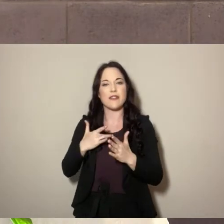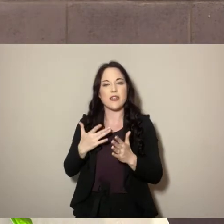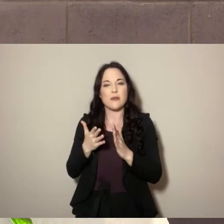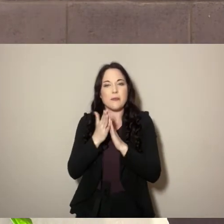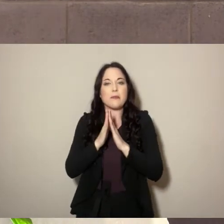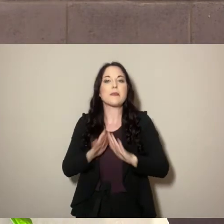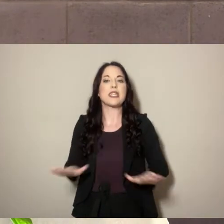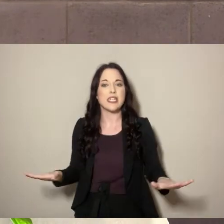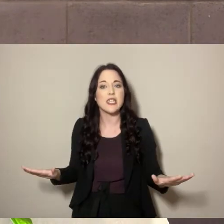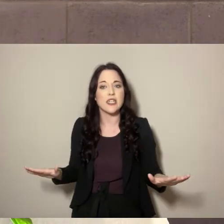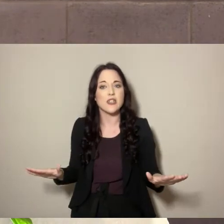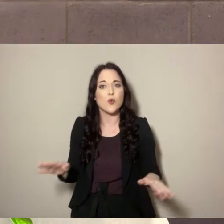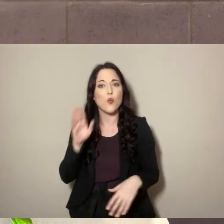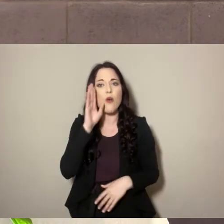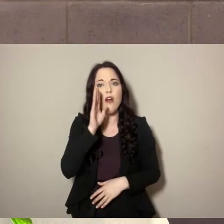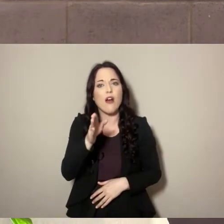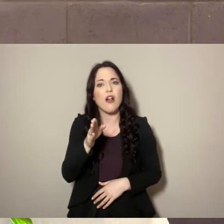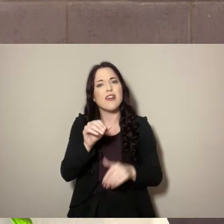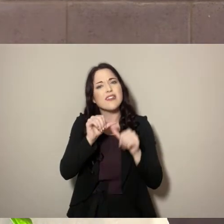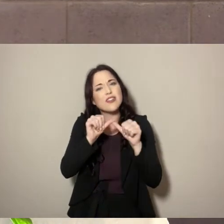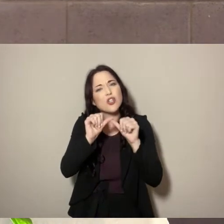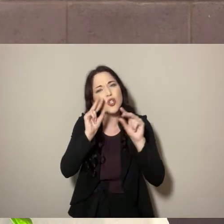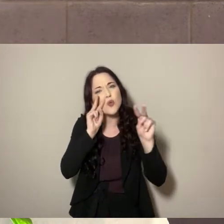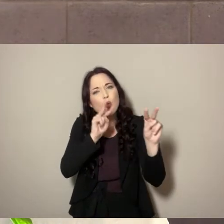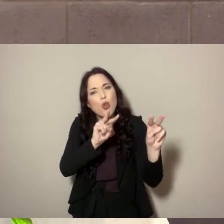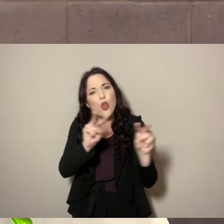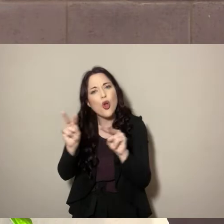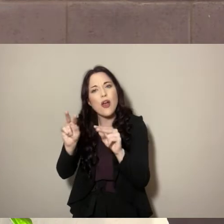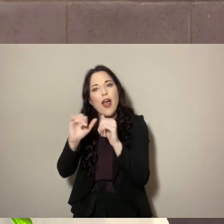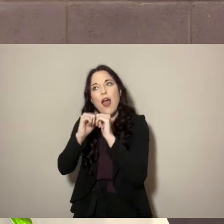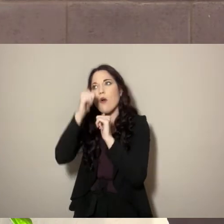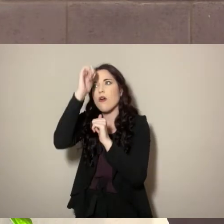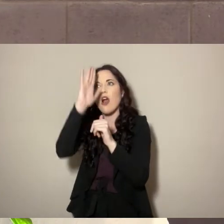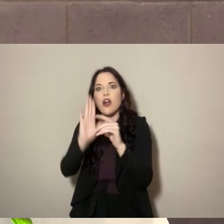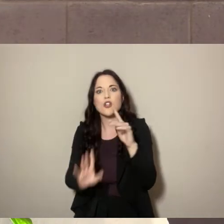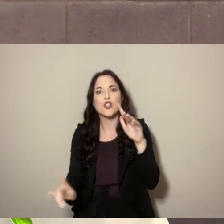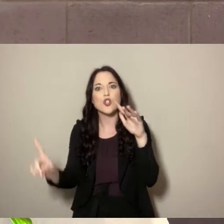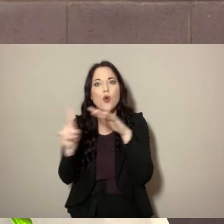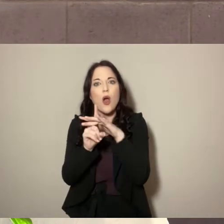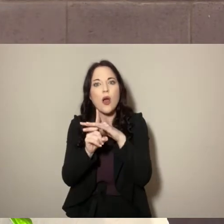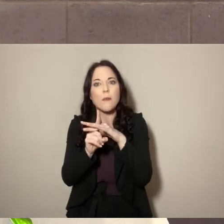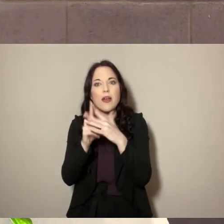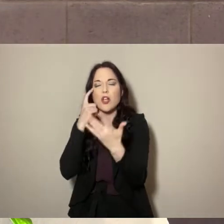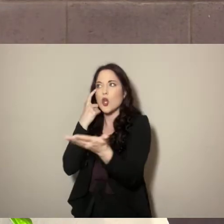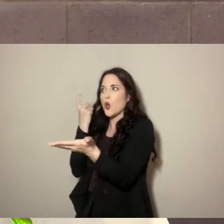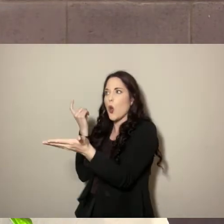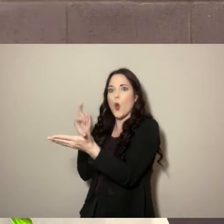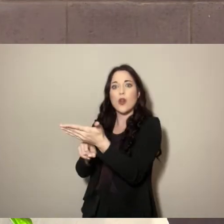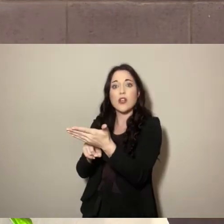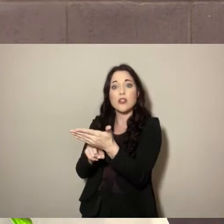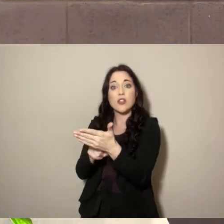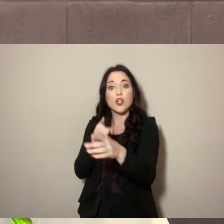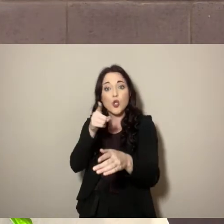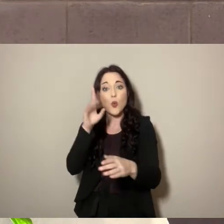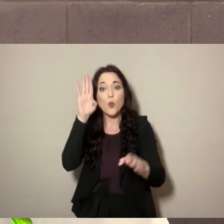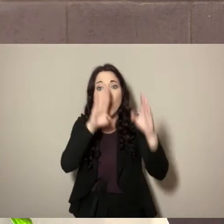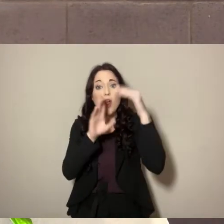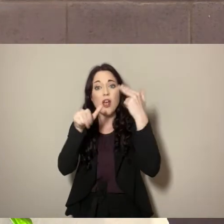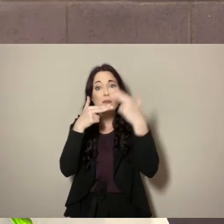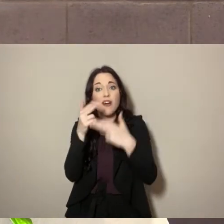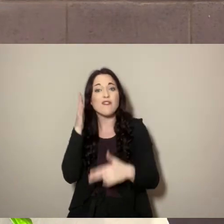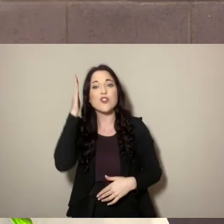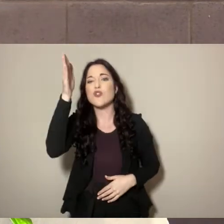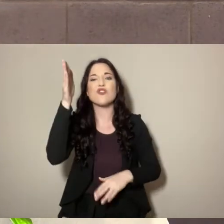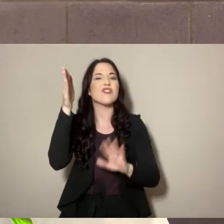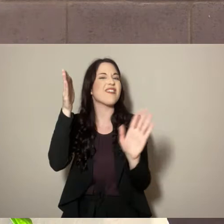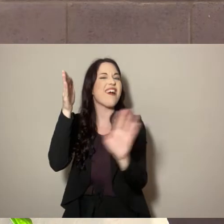is showing up in your life and take note of it. Don't worry about the future. God will help